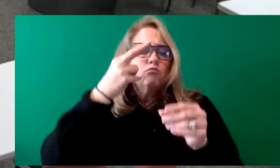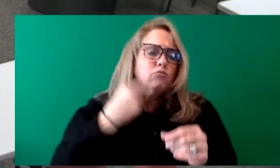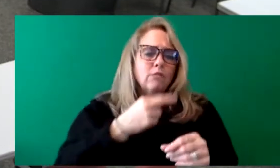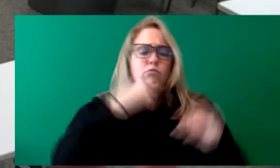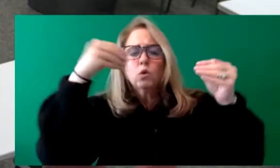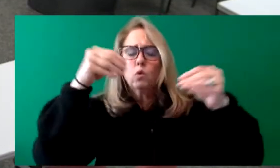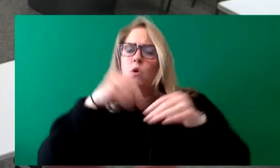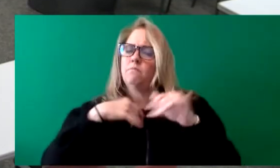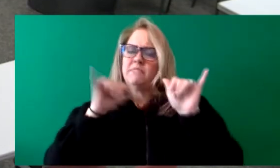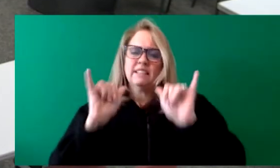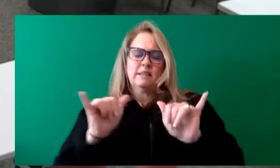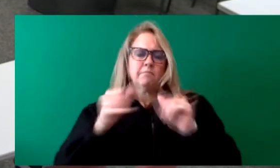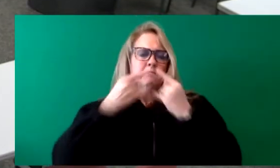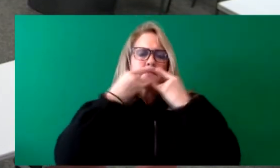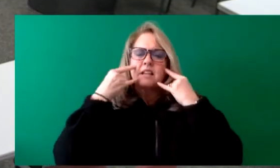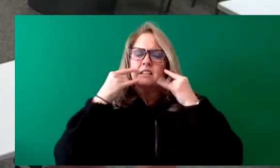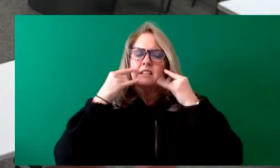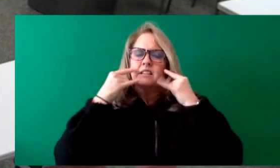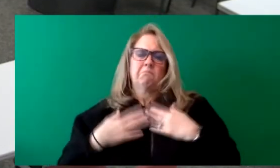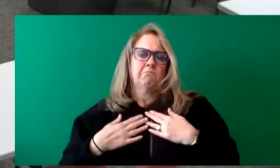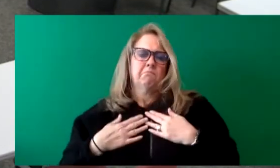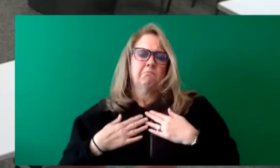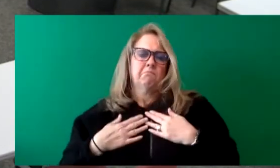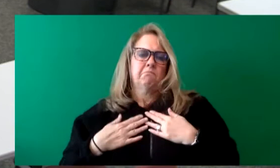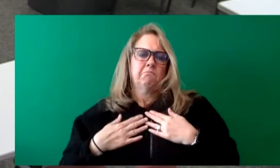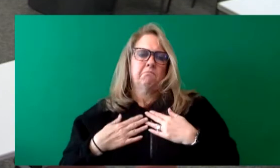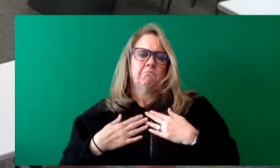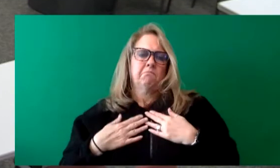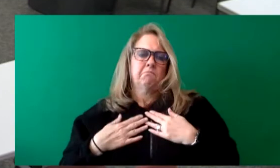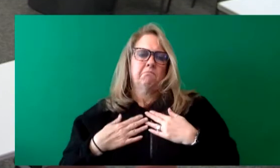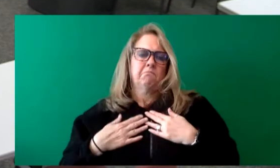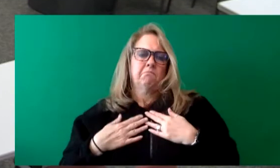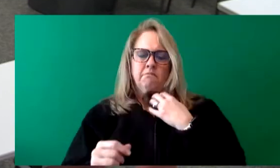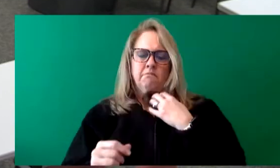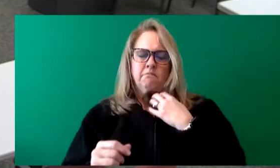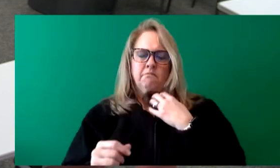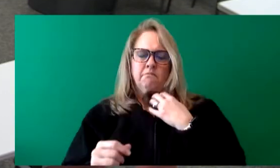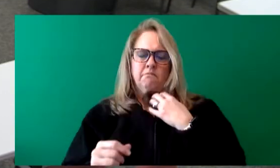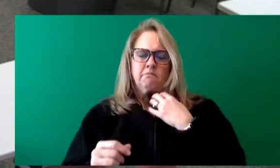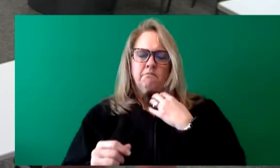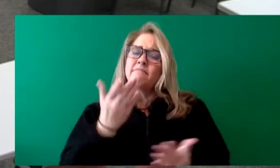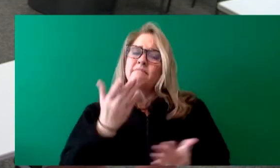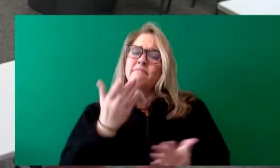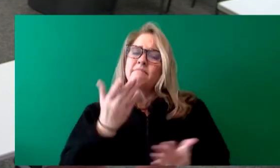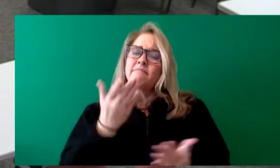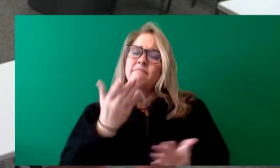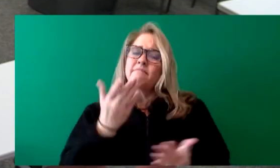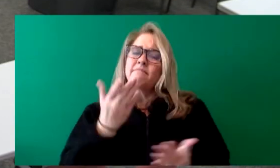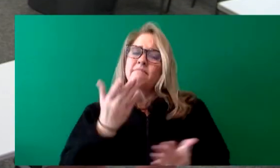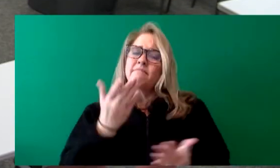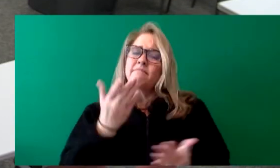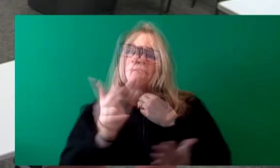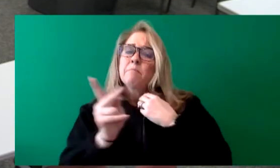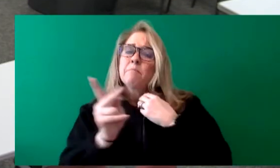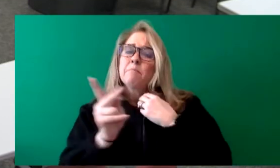back the recommendation for everyone to wear masks all the time in public settings